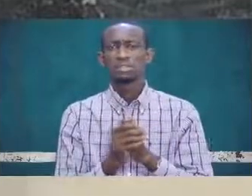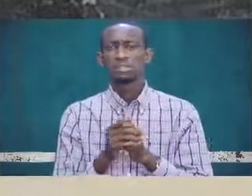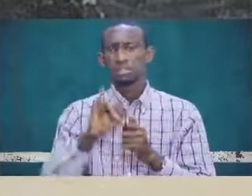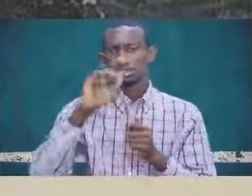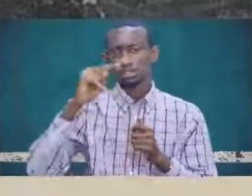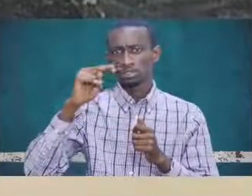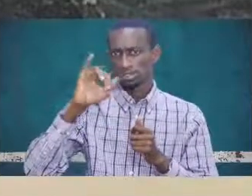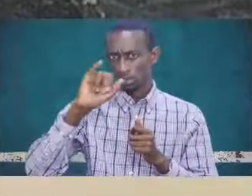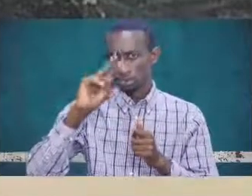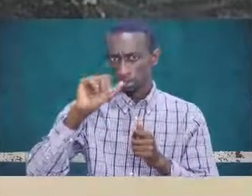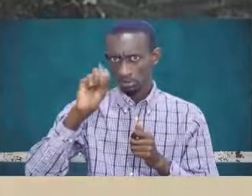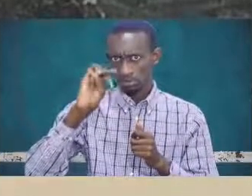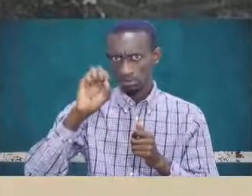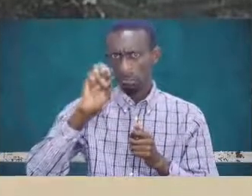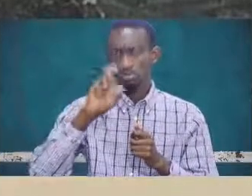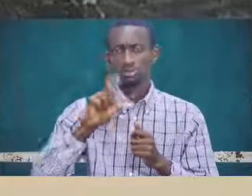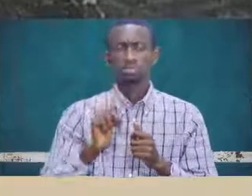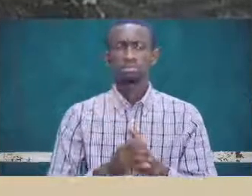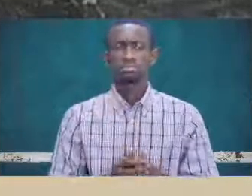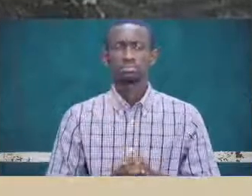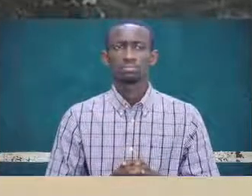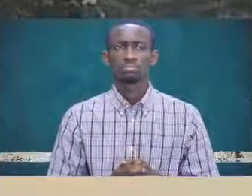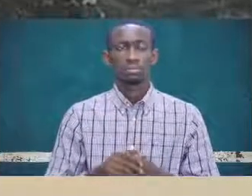talk about enzymes